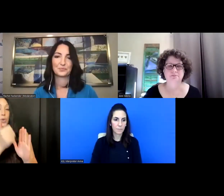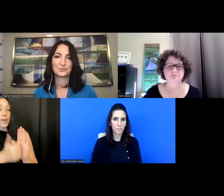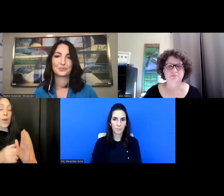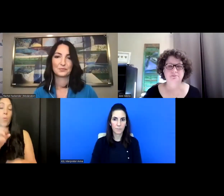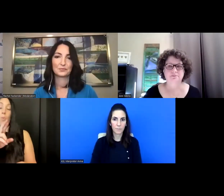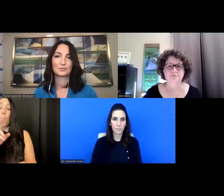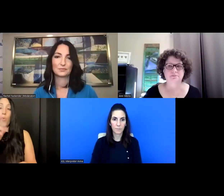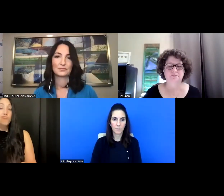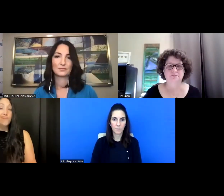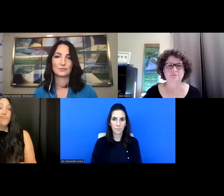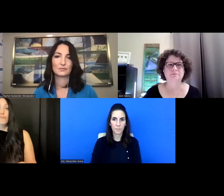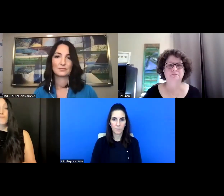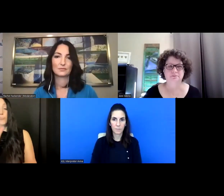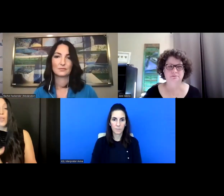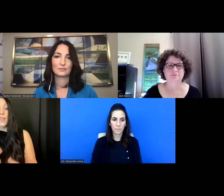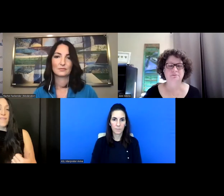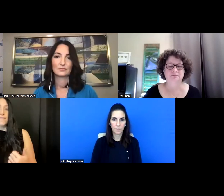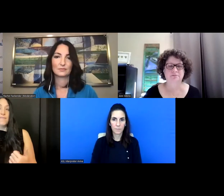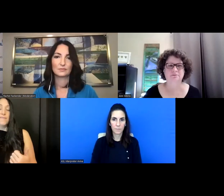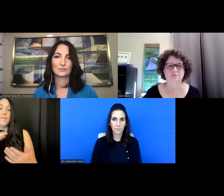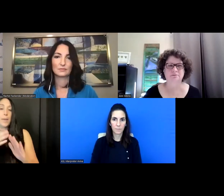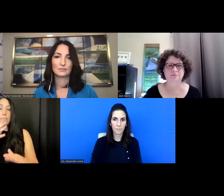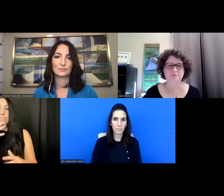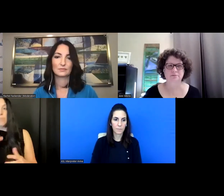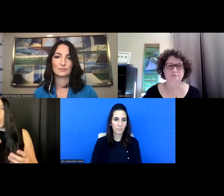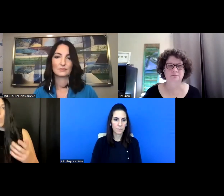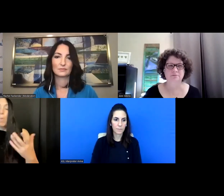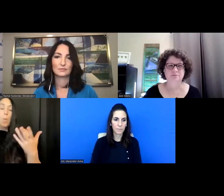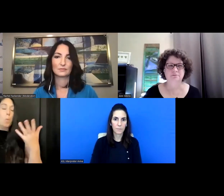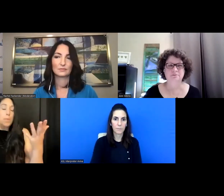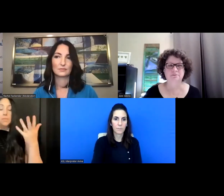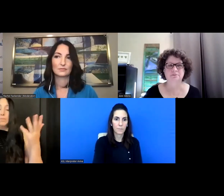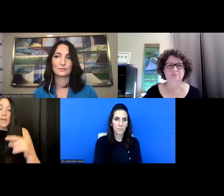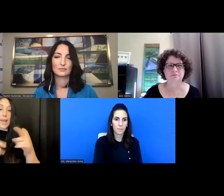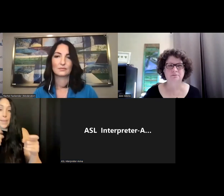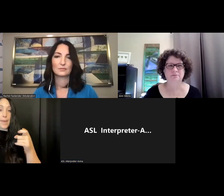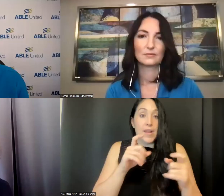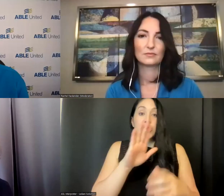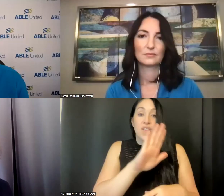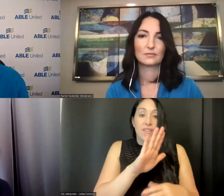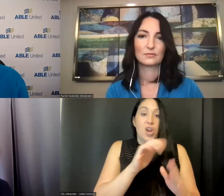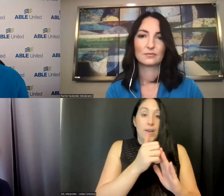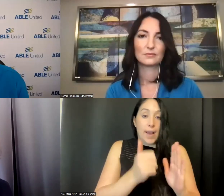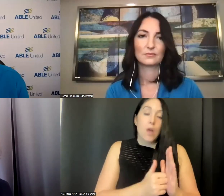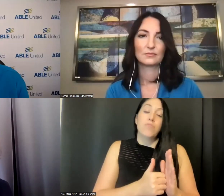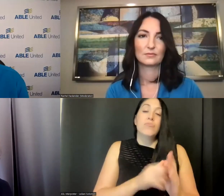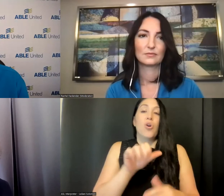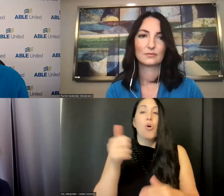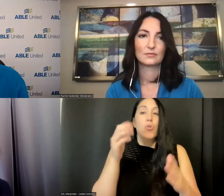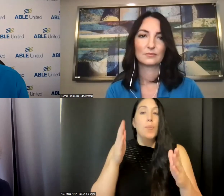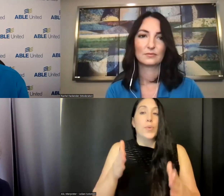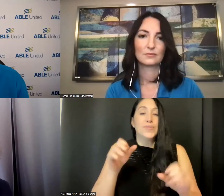they're no longer capable of managing their funds in an ABLE account, somebody could step into that role. And it is a simple